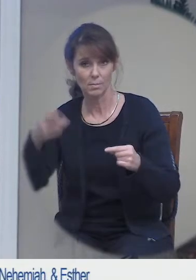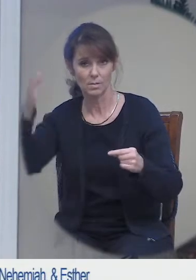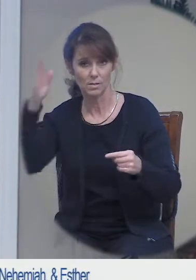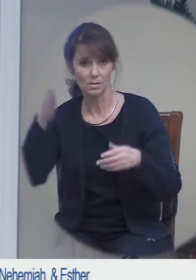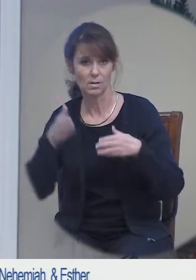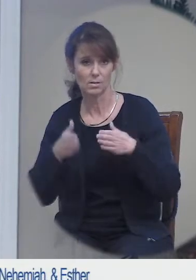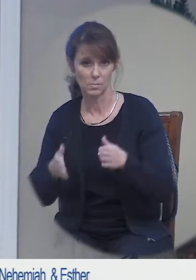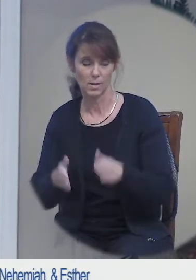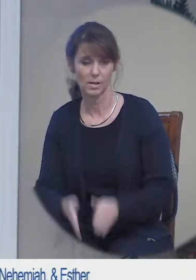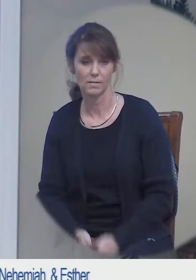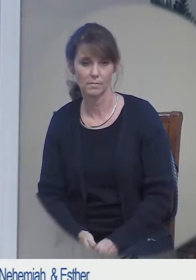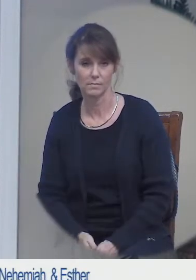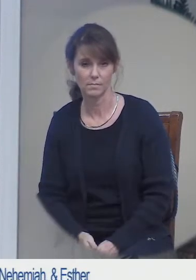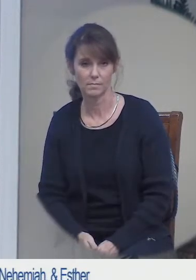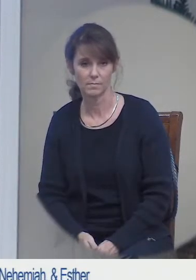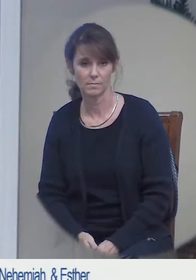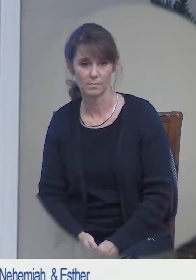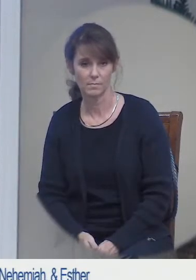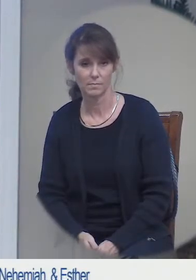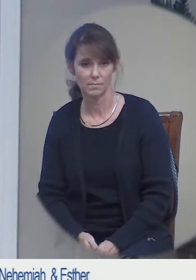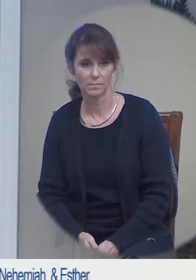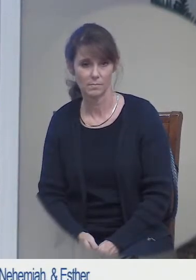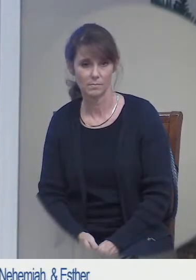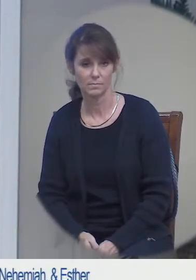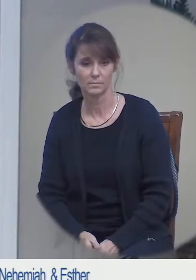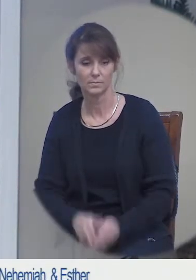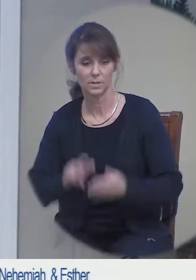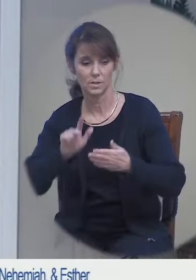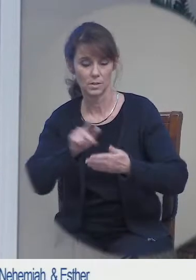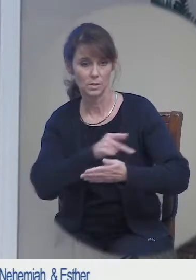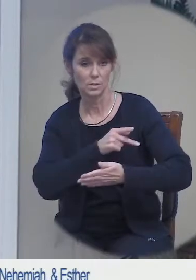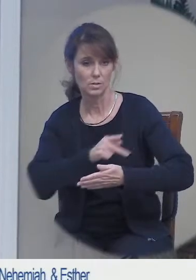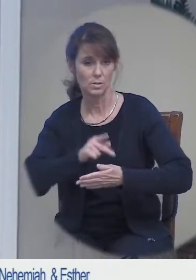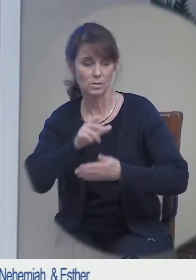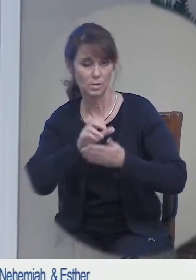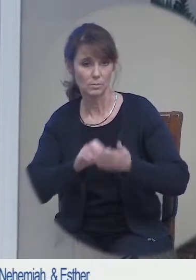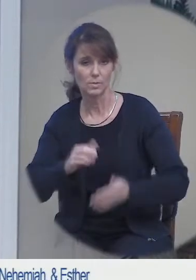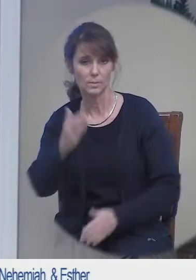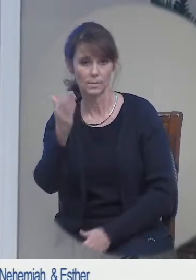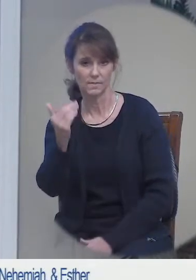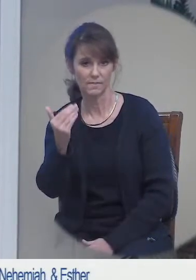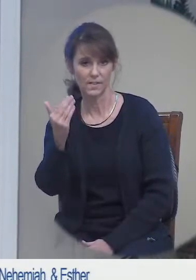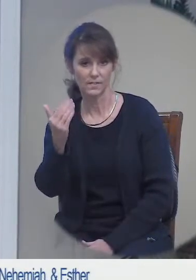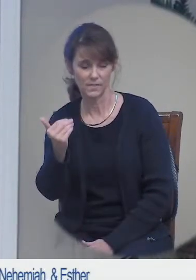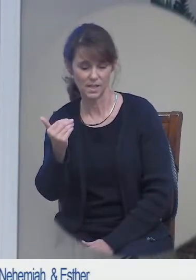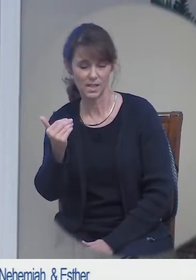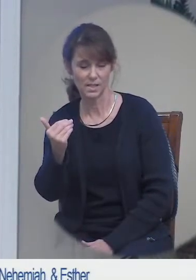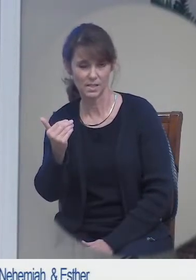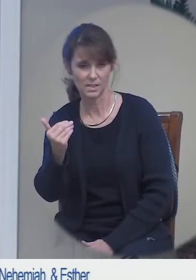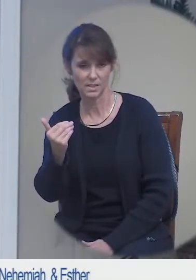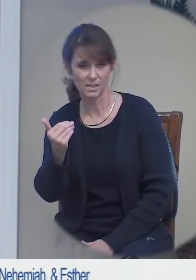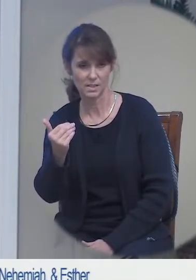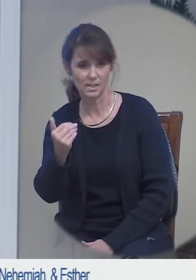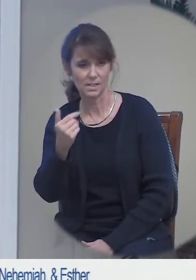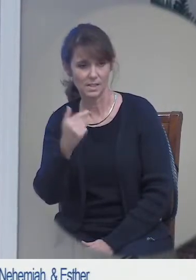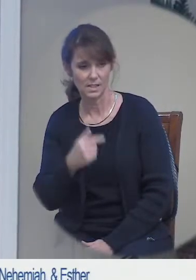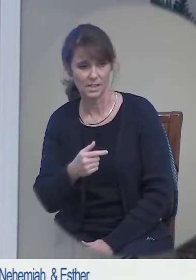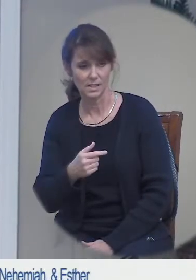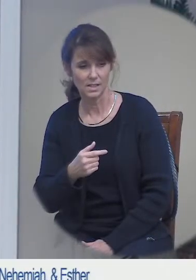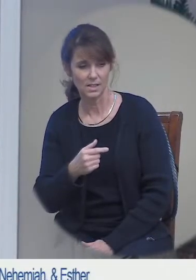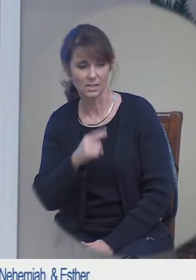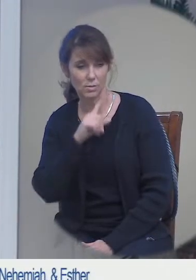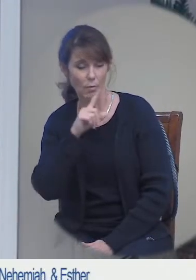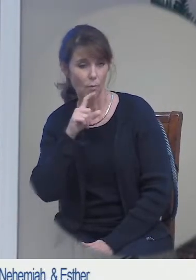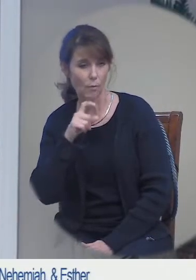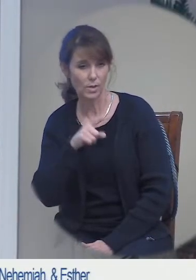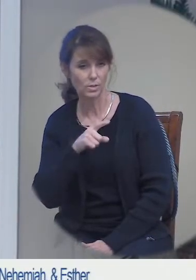his people. Psalm 15 is one of those great psalms that asks the question, who may dwell on God's holy hill? I